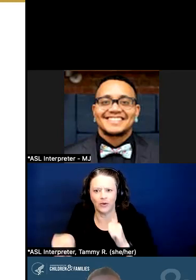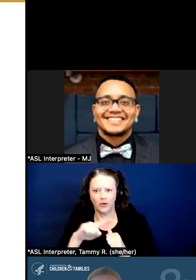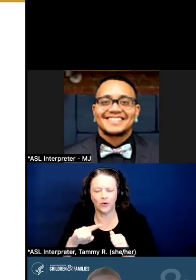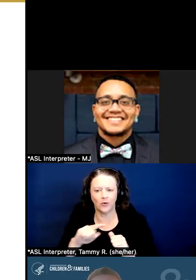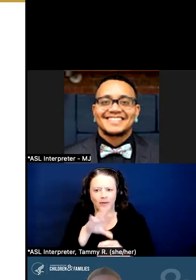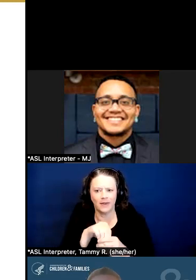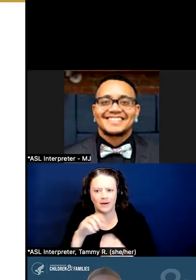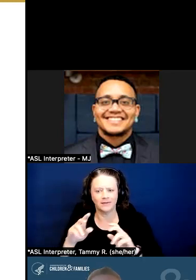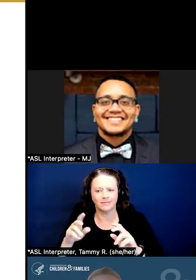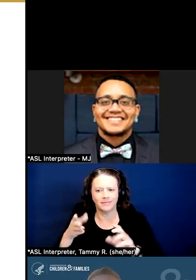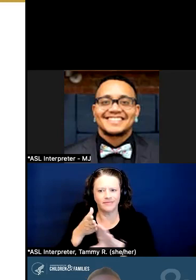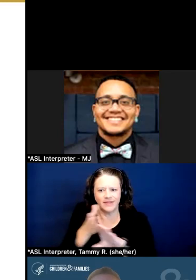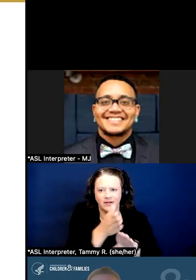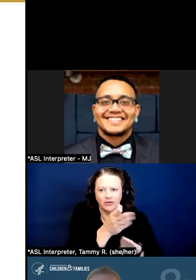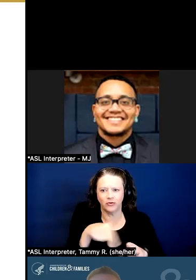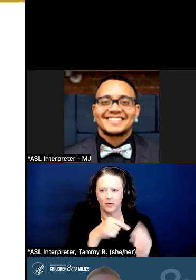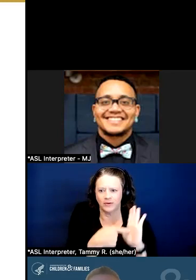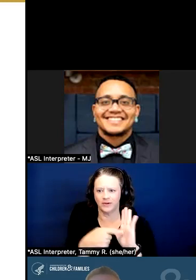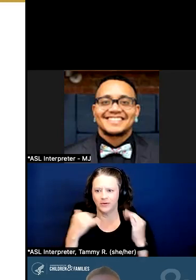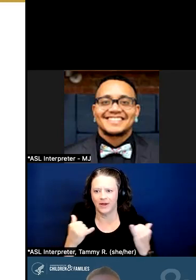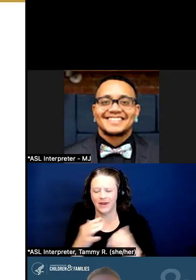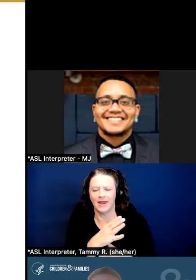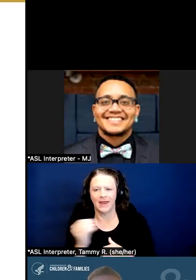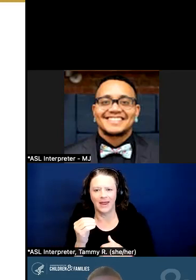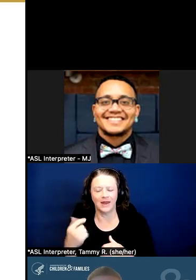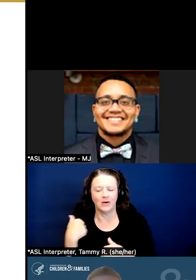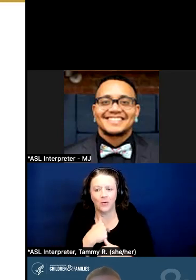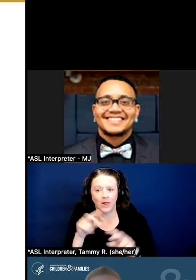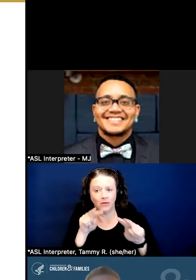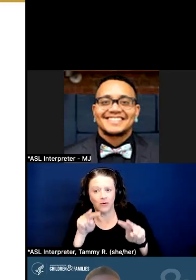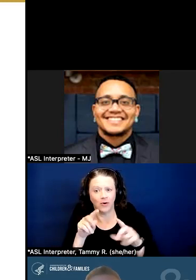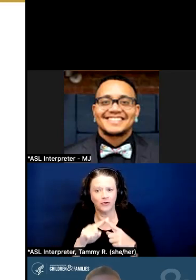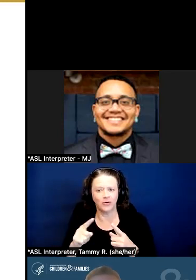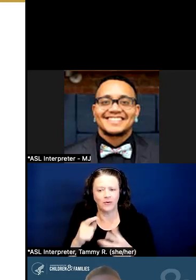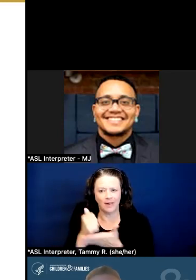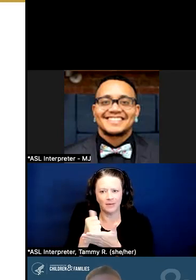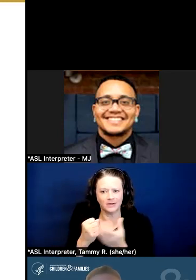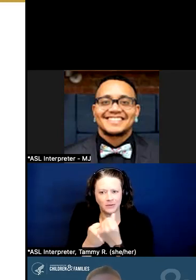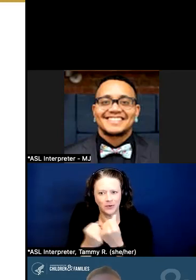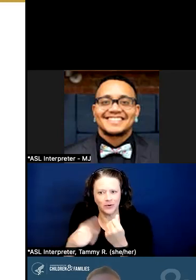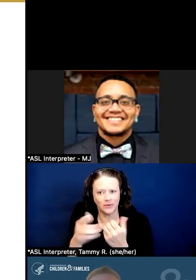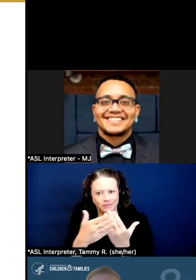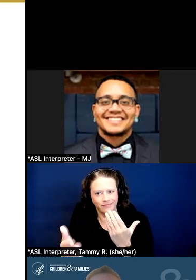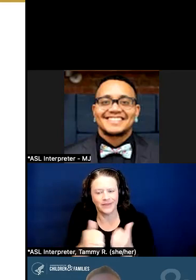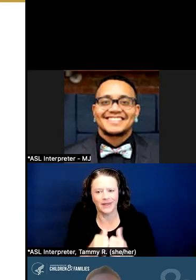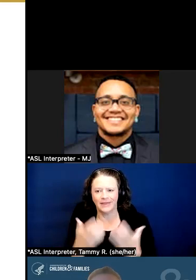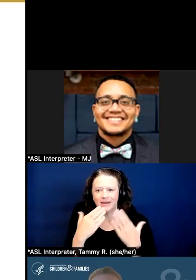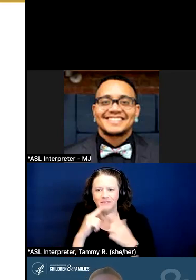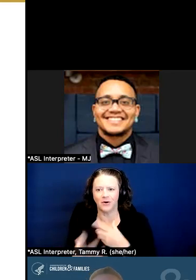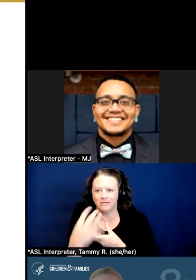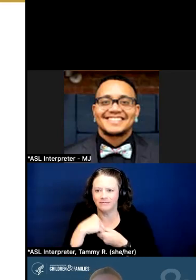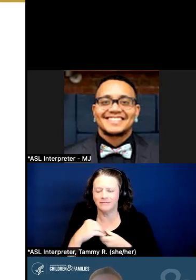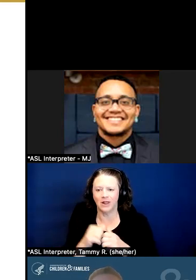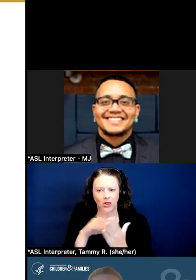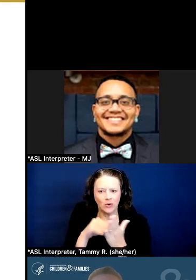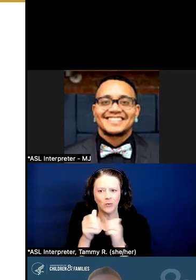to continue this great work alongside you going forward. Thank you again for the opportunity to be here with you today and learn with you and learn from you,